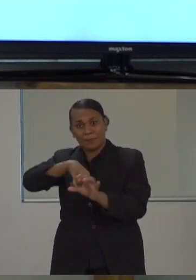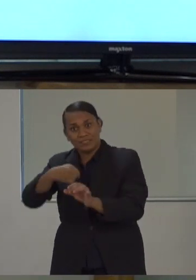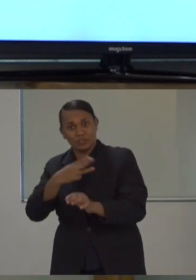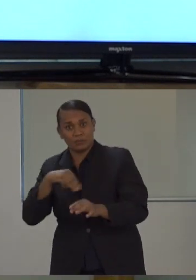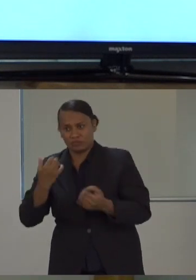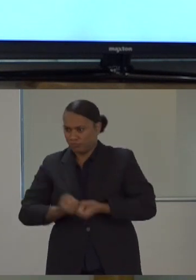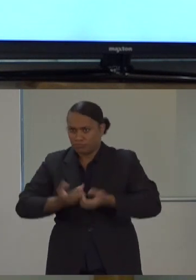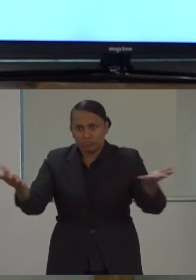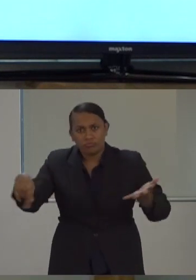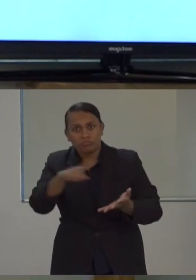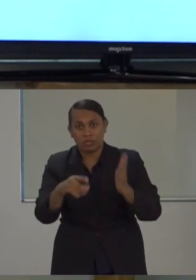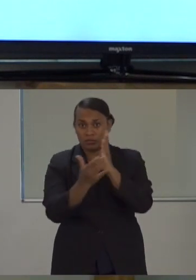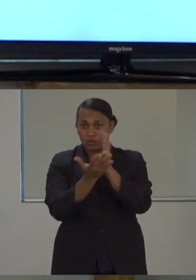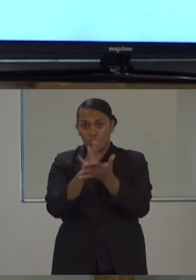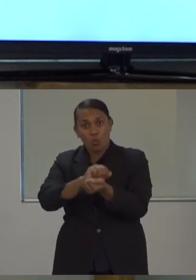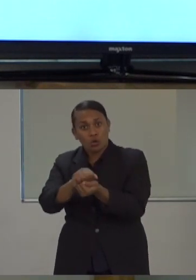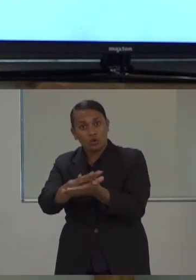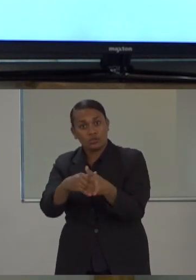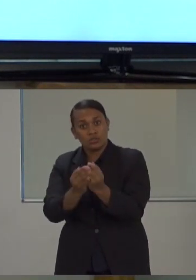hygiene, cough hygiene.